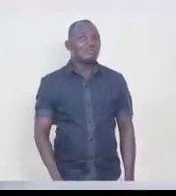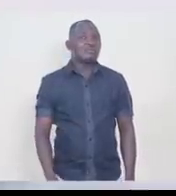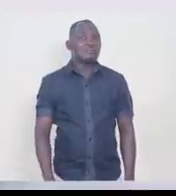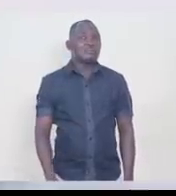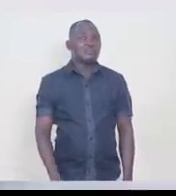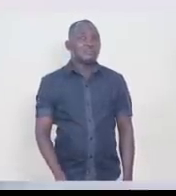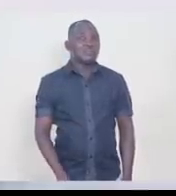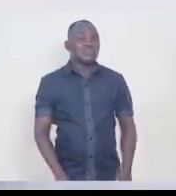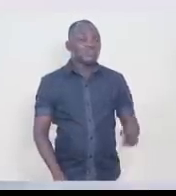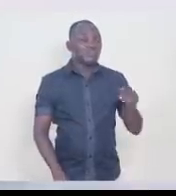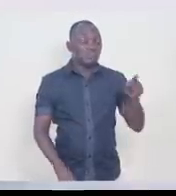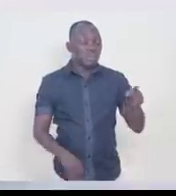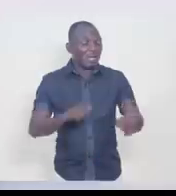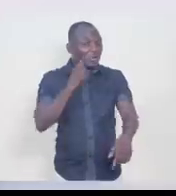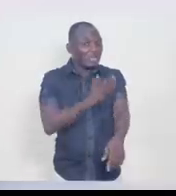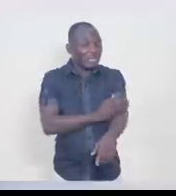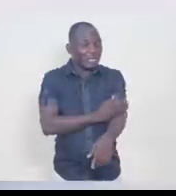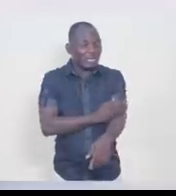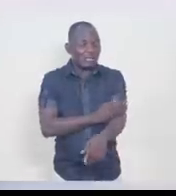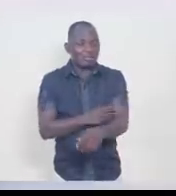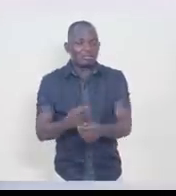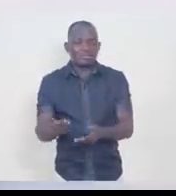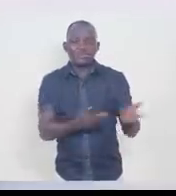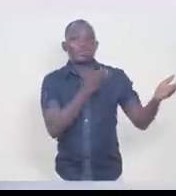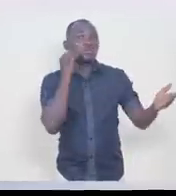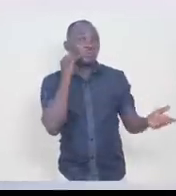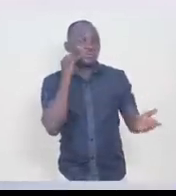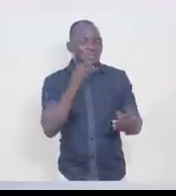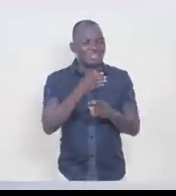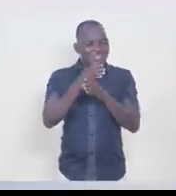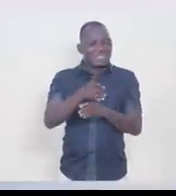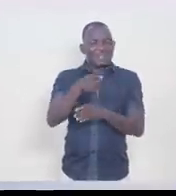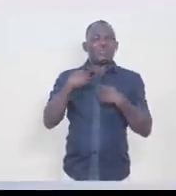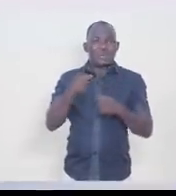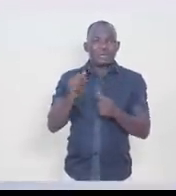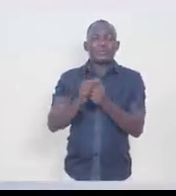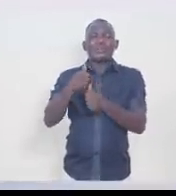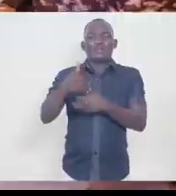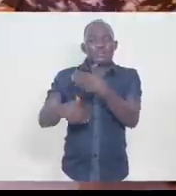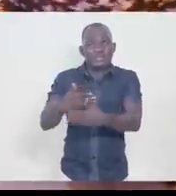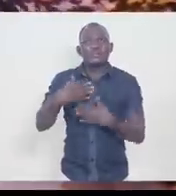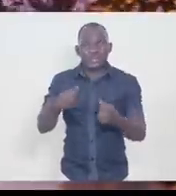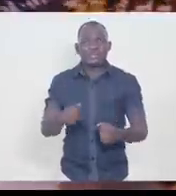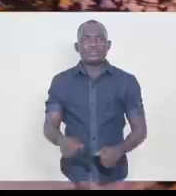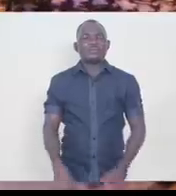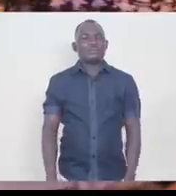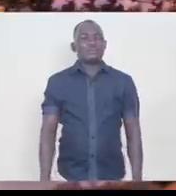happen. You are going to take your daughter home and treat her like the princess that she is.